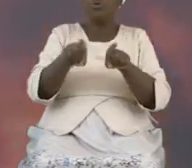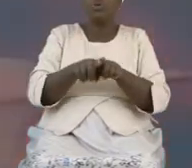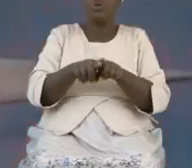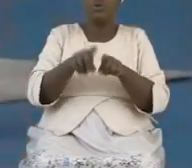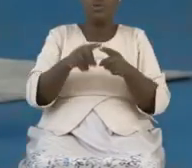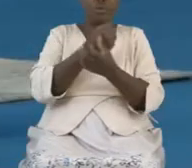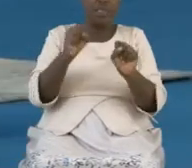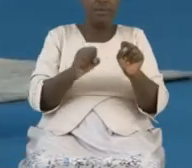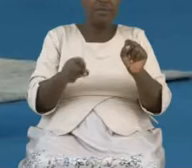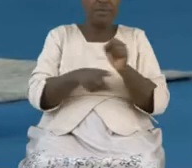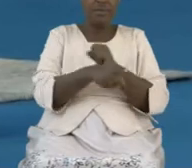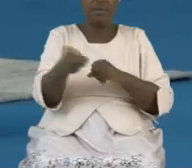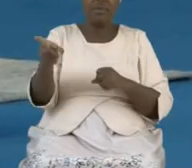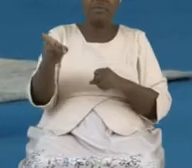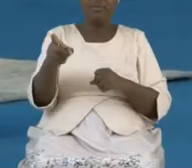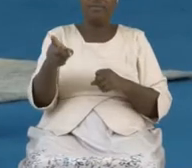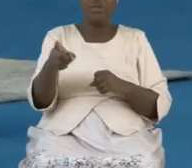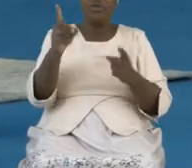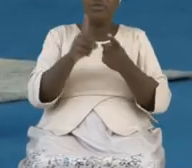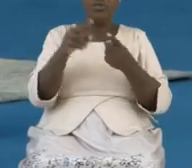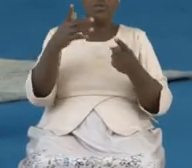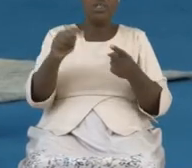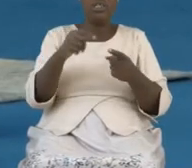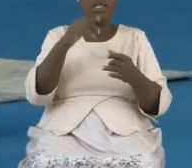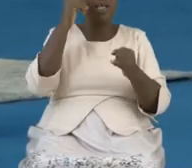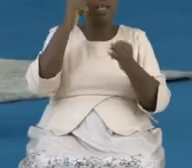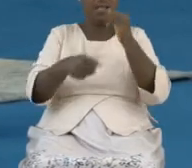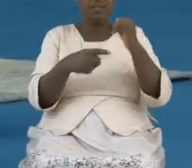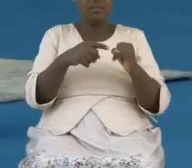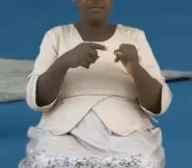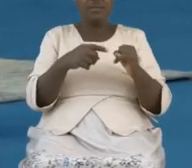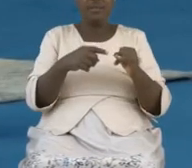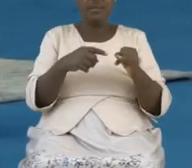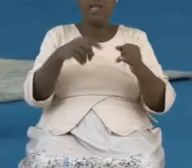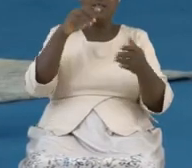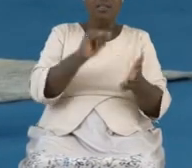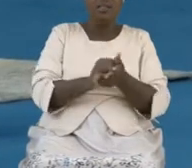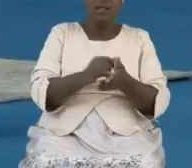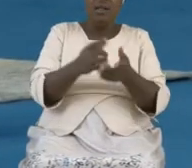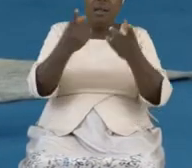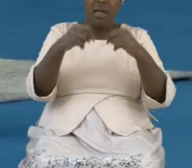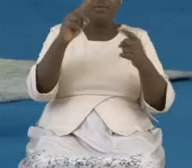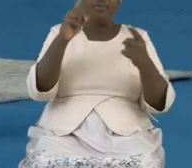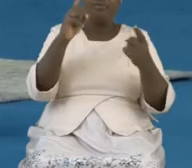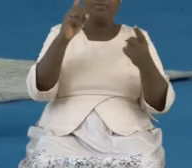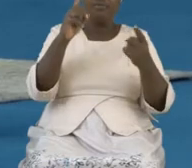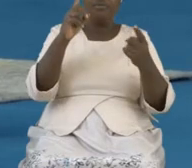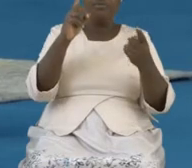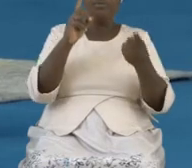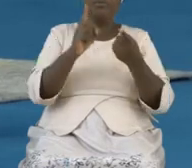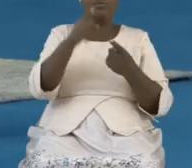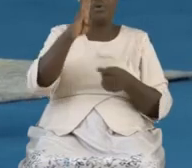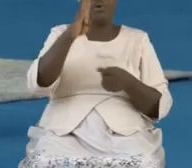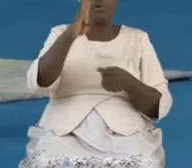them to the uttermost that come unto God by him,